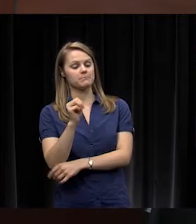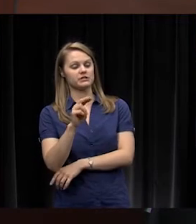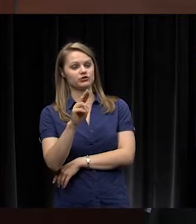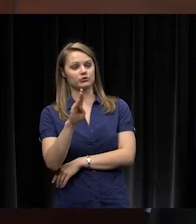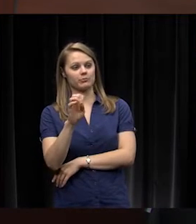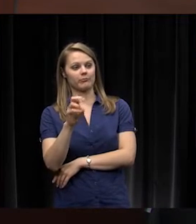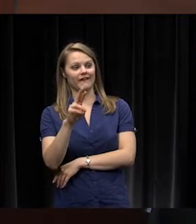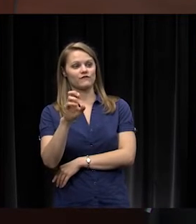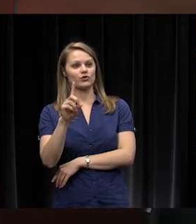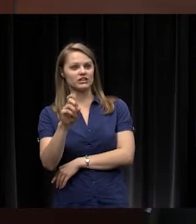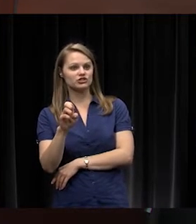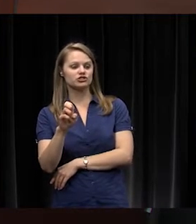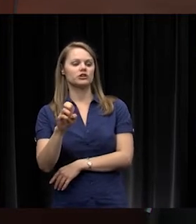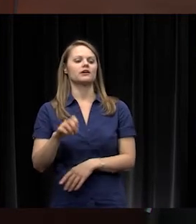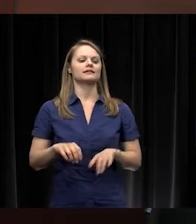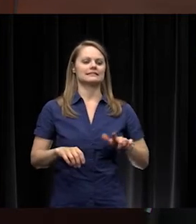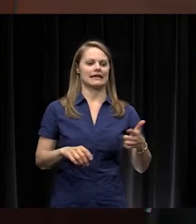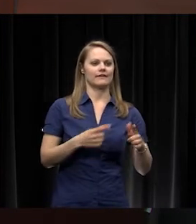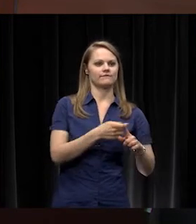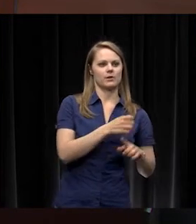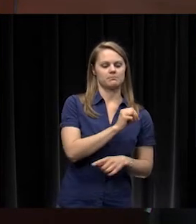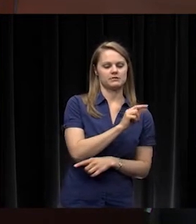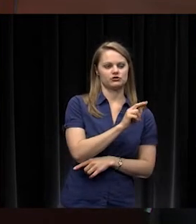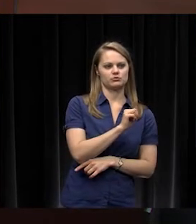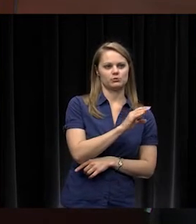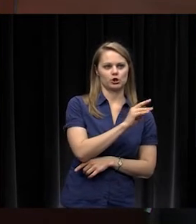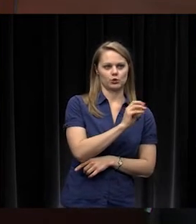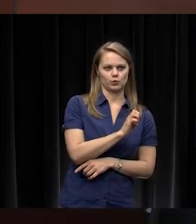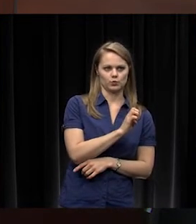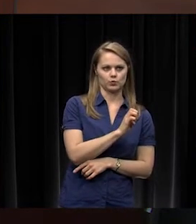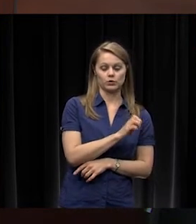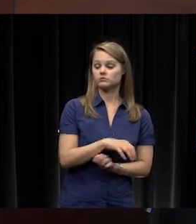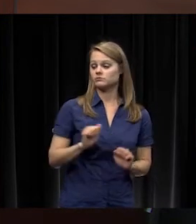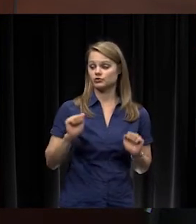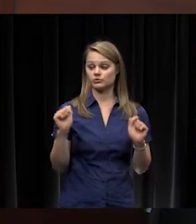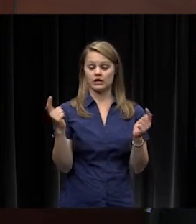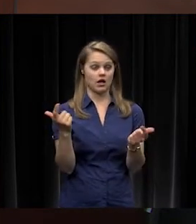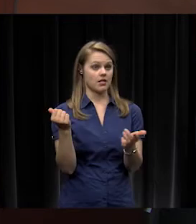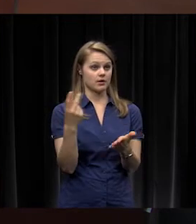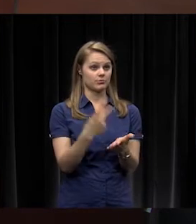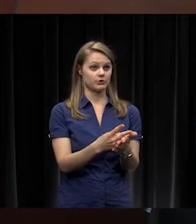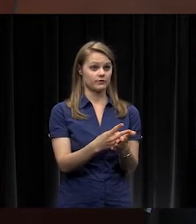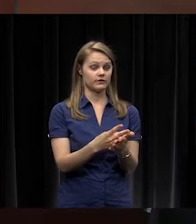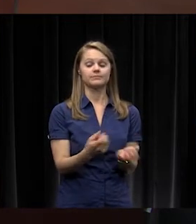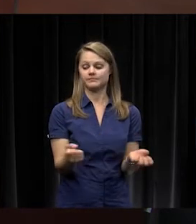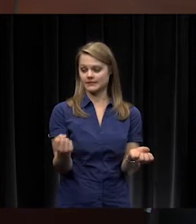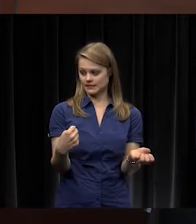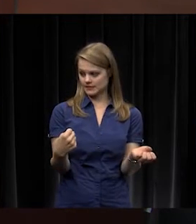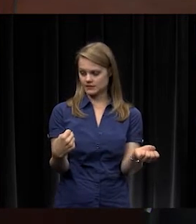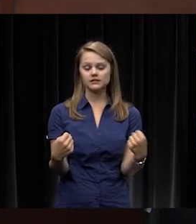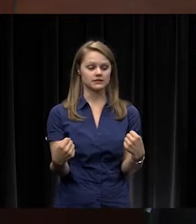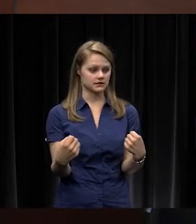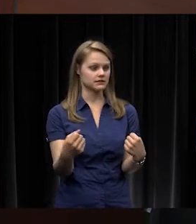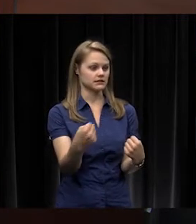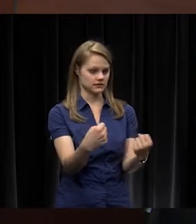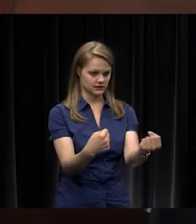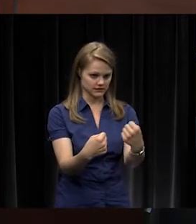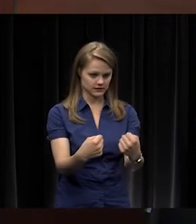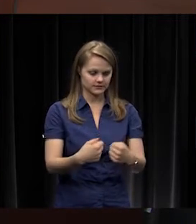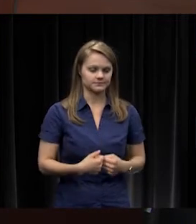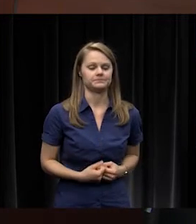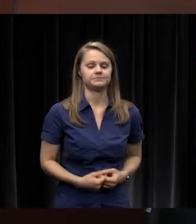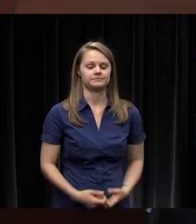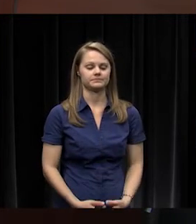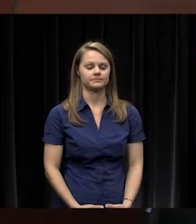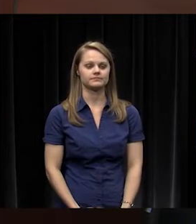McCune. Mrs. Felter? Yes. Mr. Poland? Yes. Mr. Whitcliffe? Yes. Mr. Shear? Yes. Mr. Beveridge? Yes. Mr.